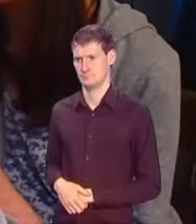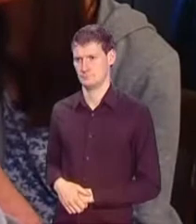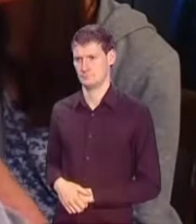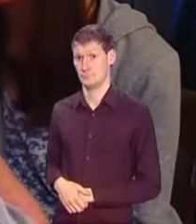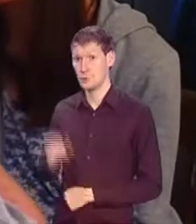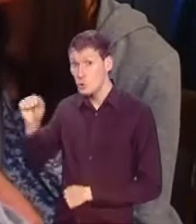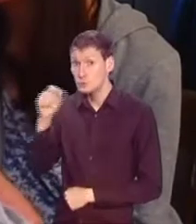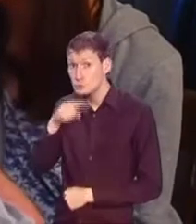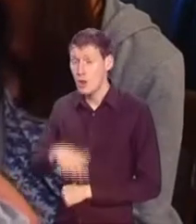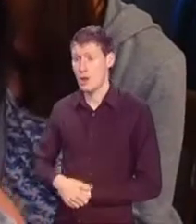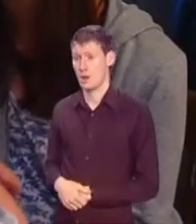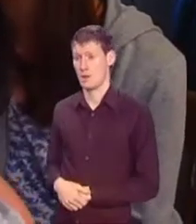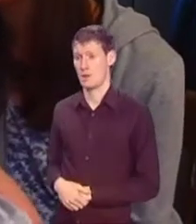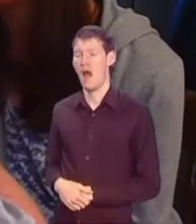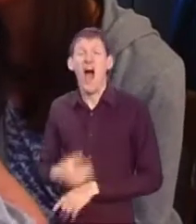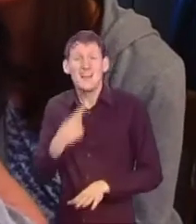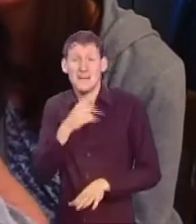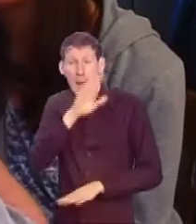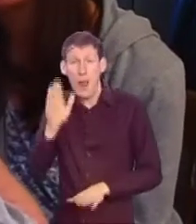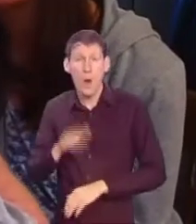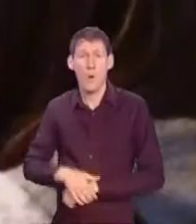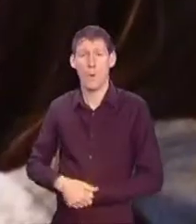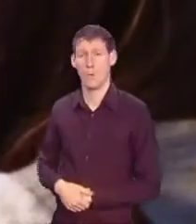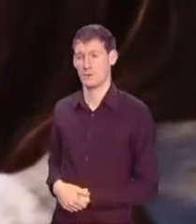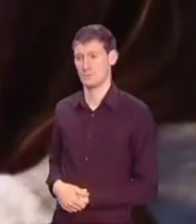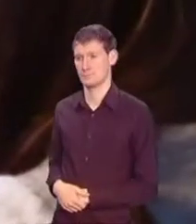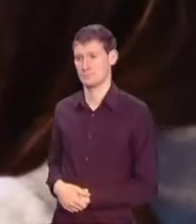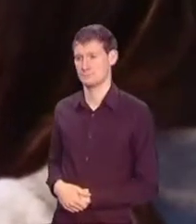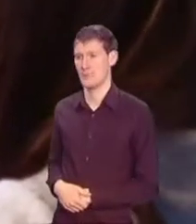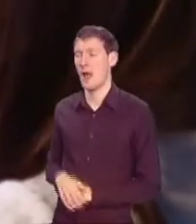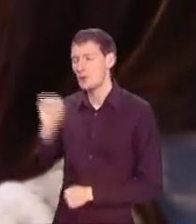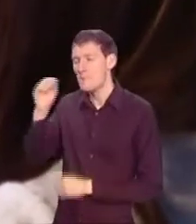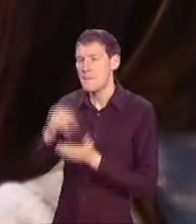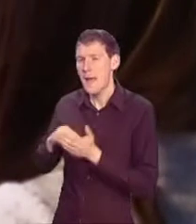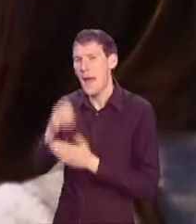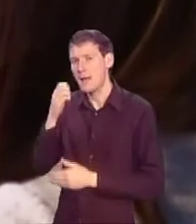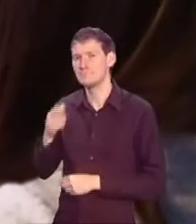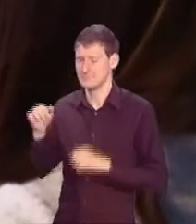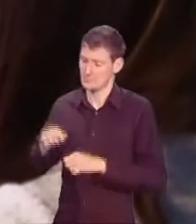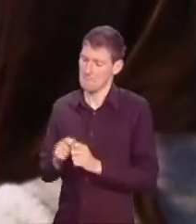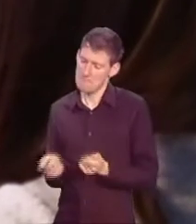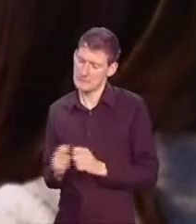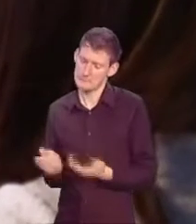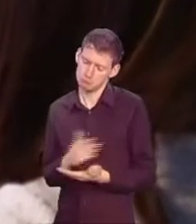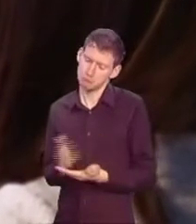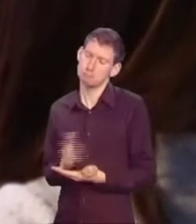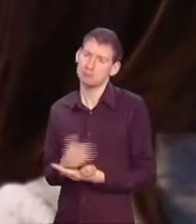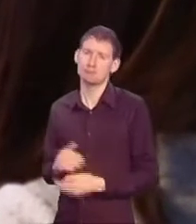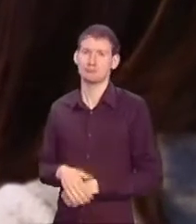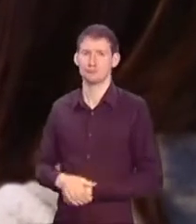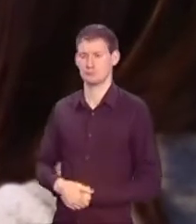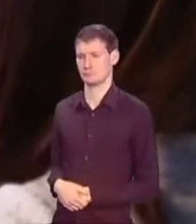It's your son. Oh, tell him I'm asking after him. It's your mum. She's just sitting here reading a magazine.